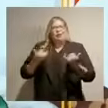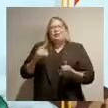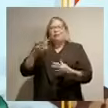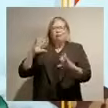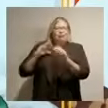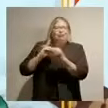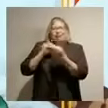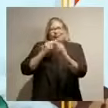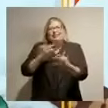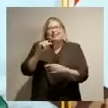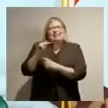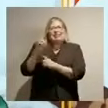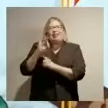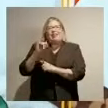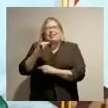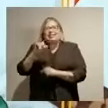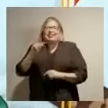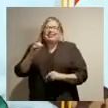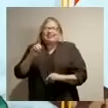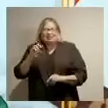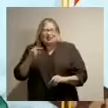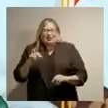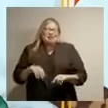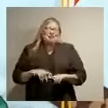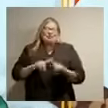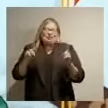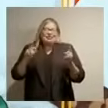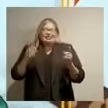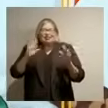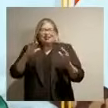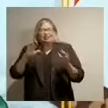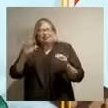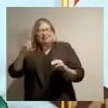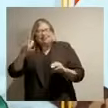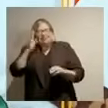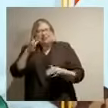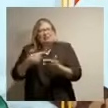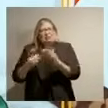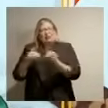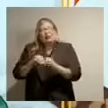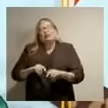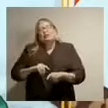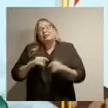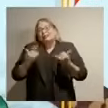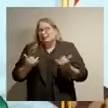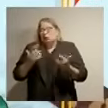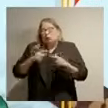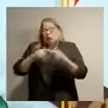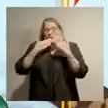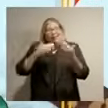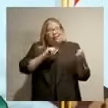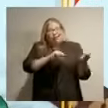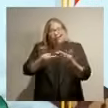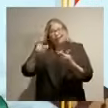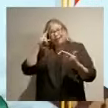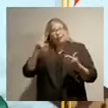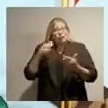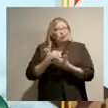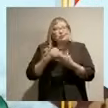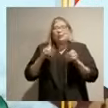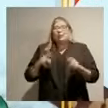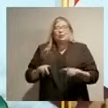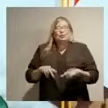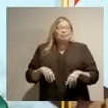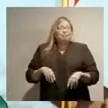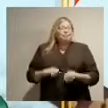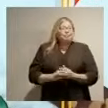now that there's interest, I may defer. But let me thank you all again for the opportunity. And let me just